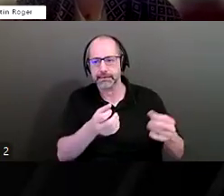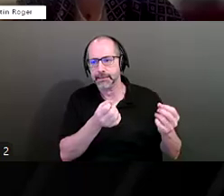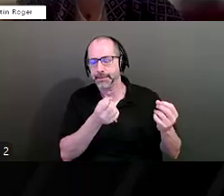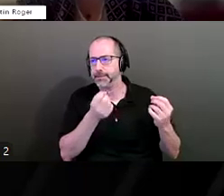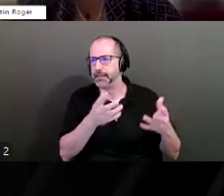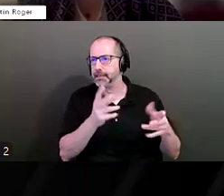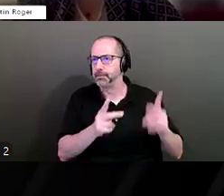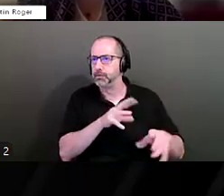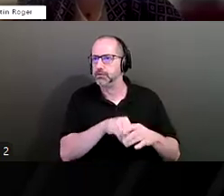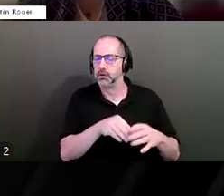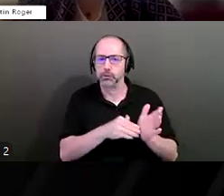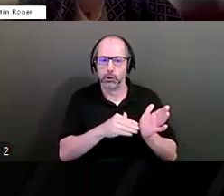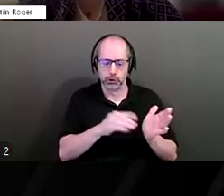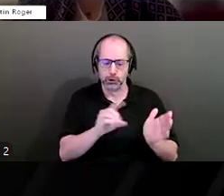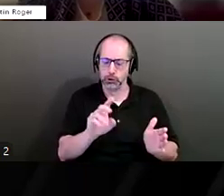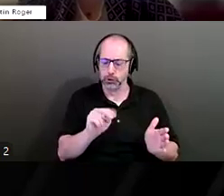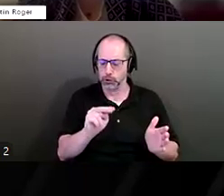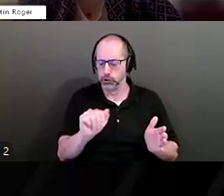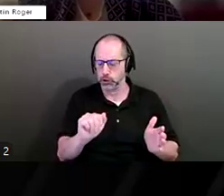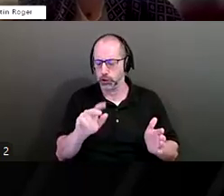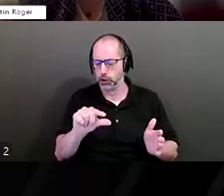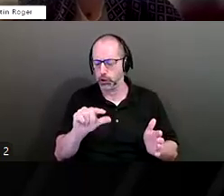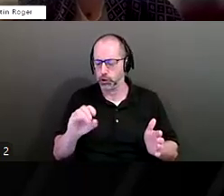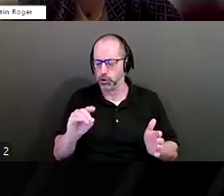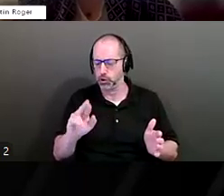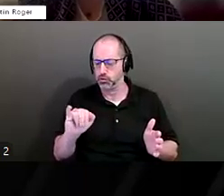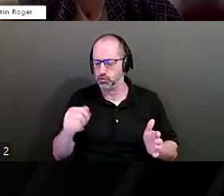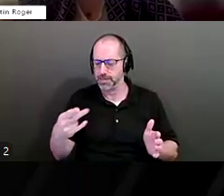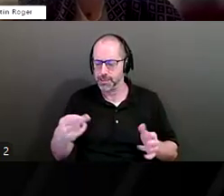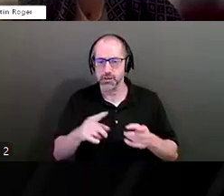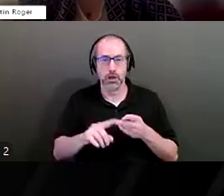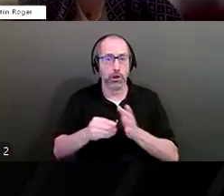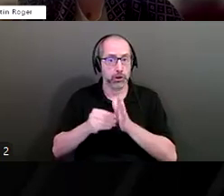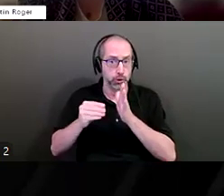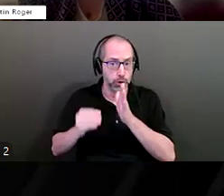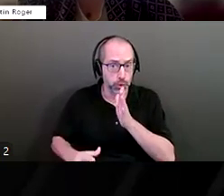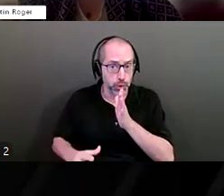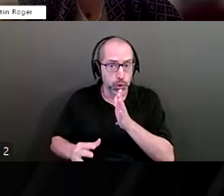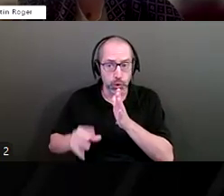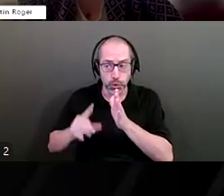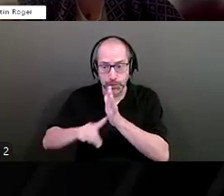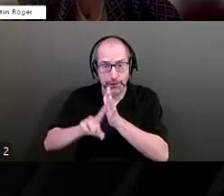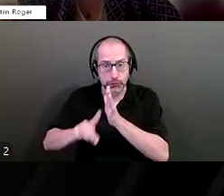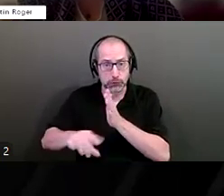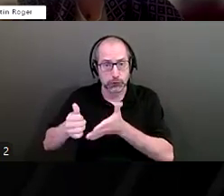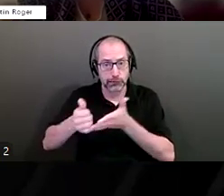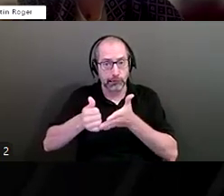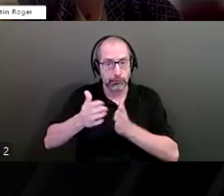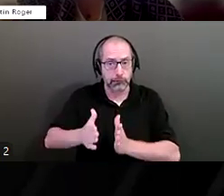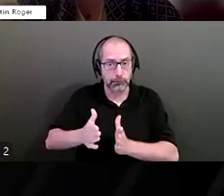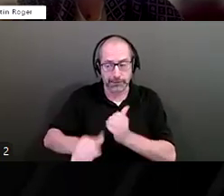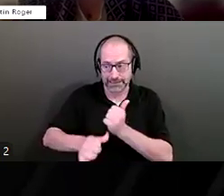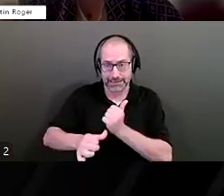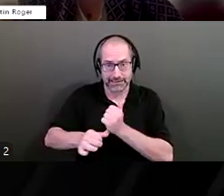Donna Goodrich, and I want to acknowledge all our student research assistants over time because they all played a